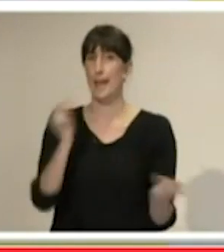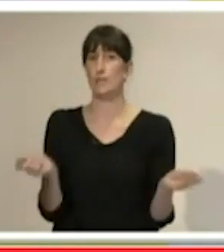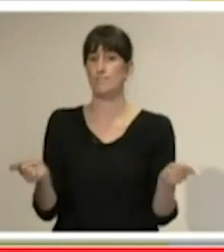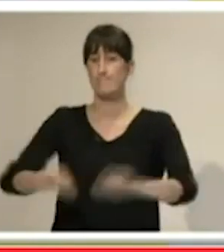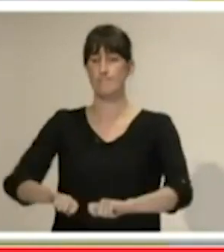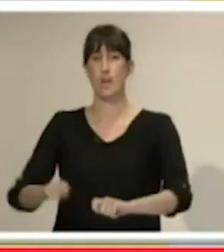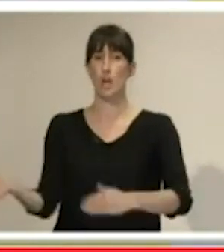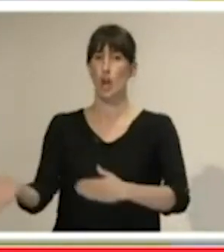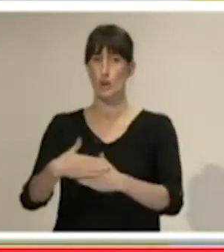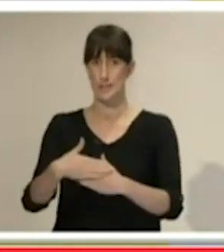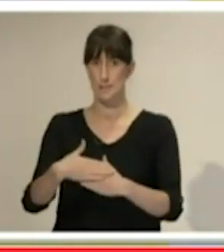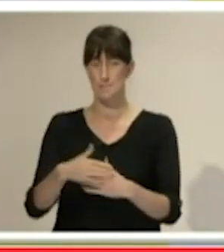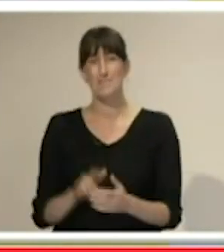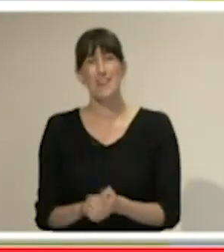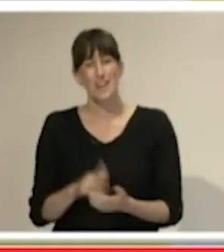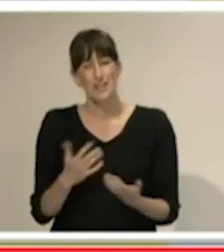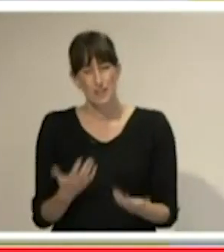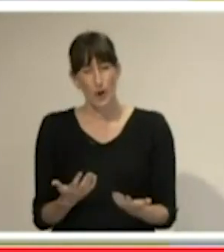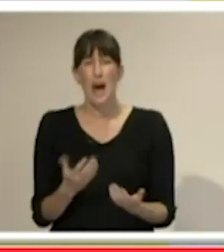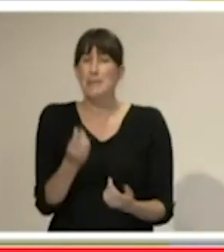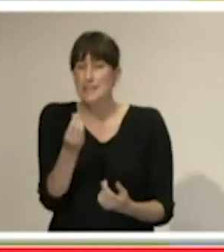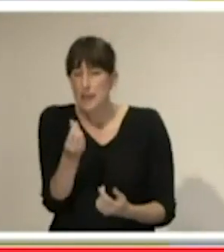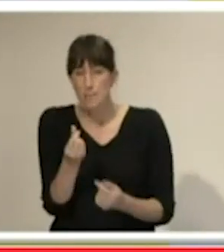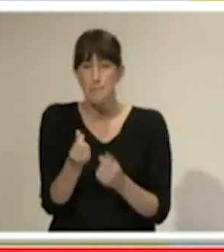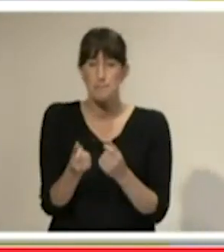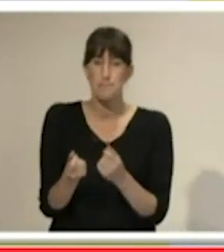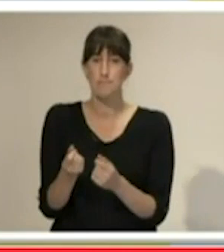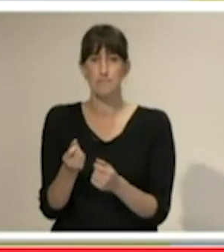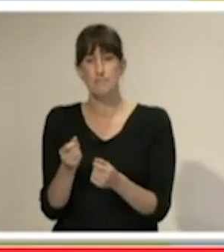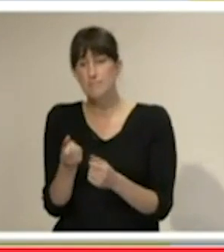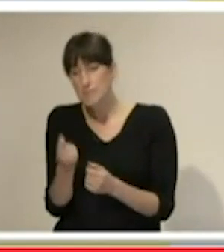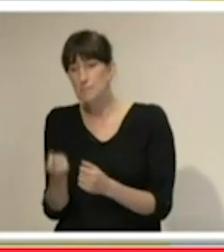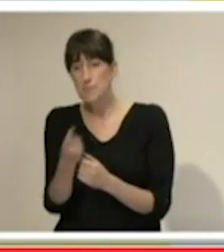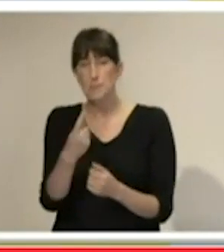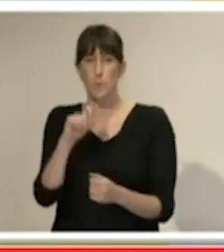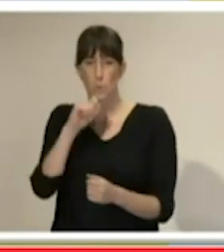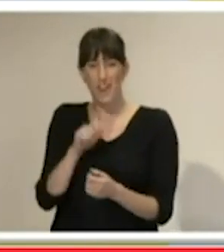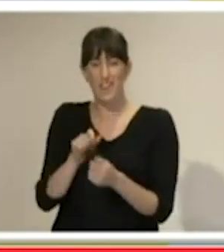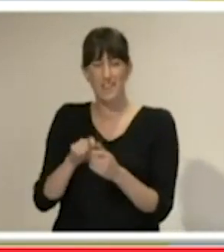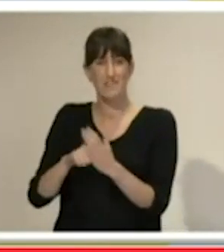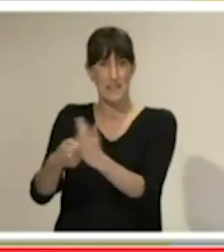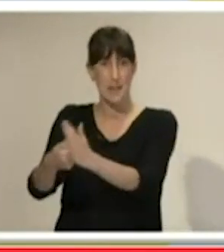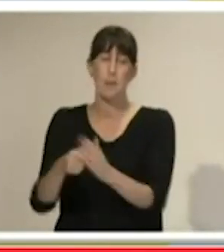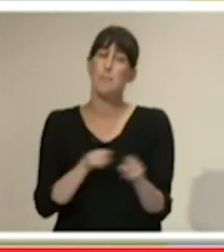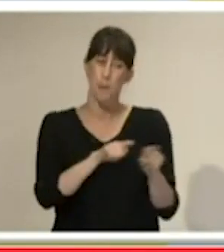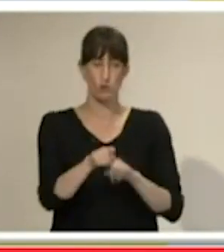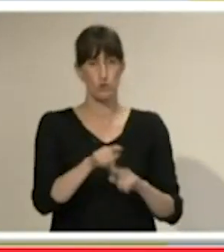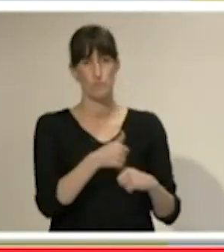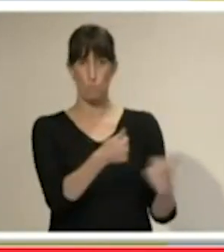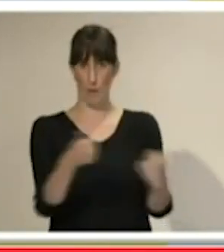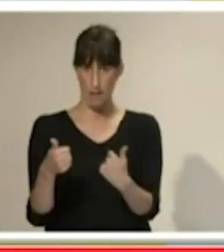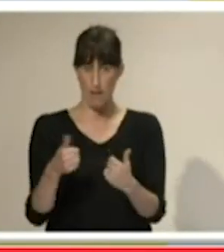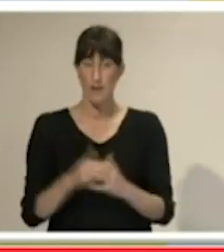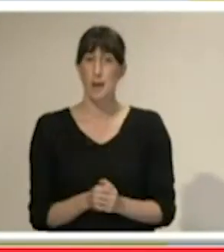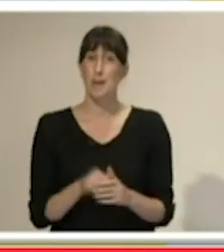well, but just ironing out some small matters that do need to be ironed out quickly. So overall, the message is the same: